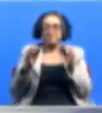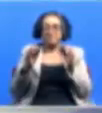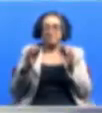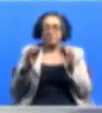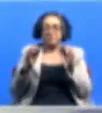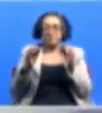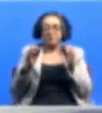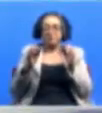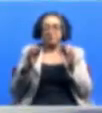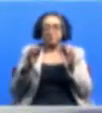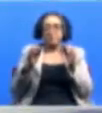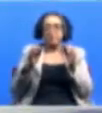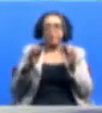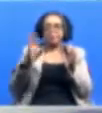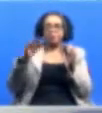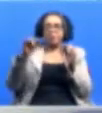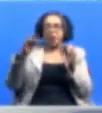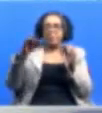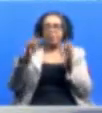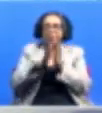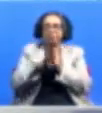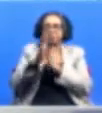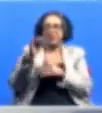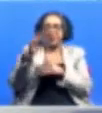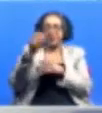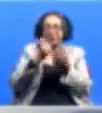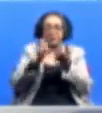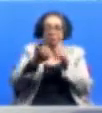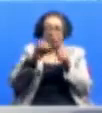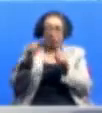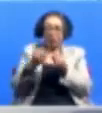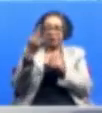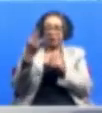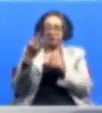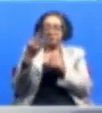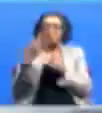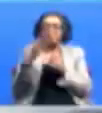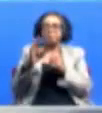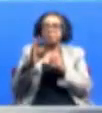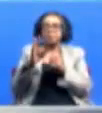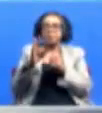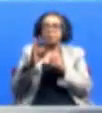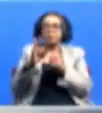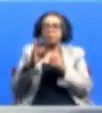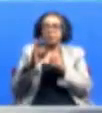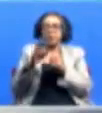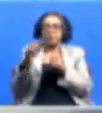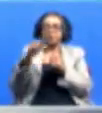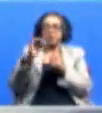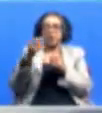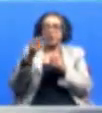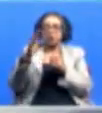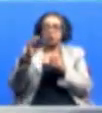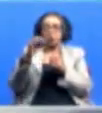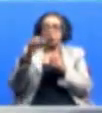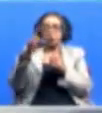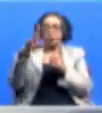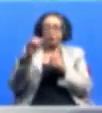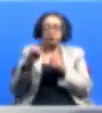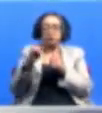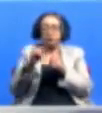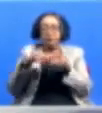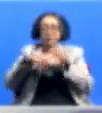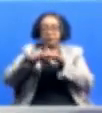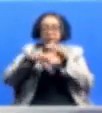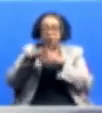Now, Chababo and Madeira are the champions of the 13th edition of the Chris Oguso's Local Talent Development Football